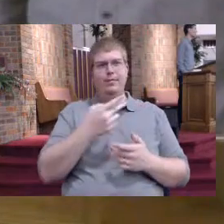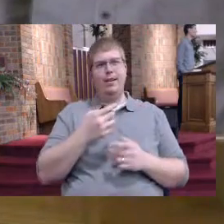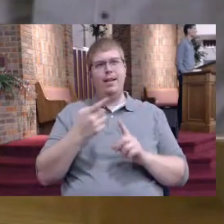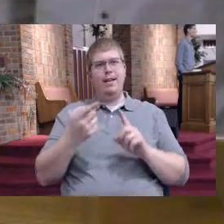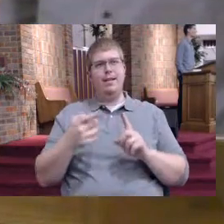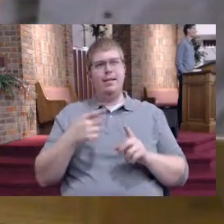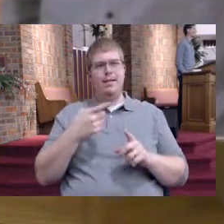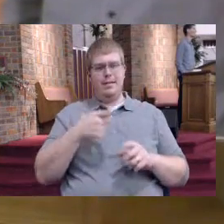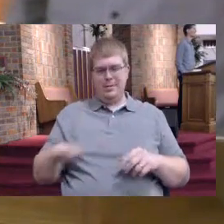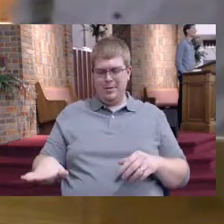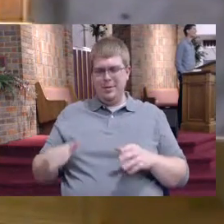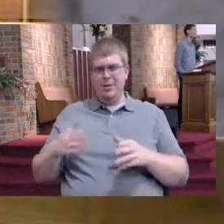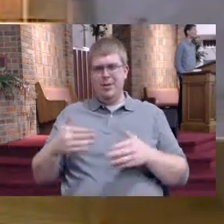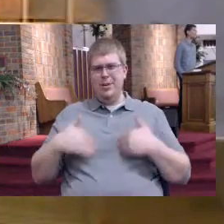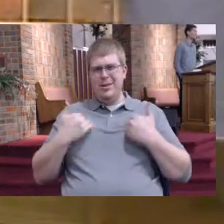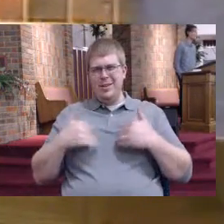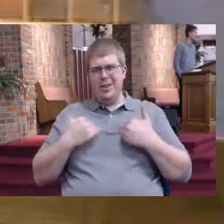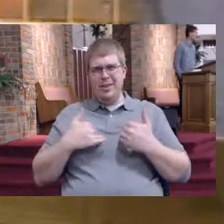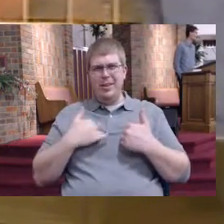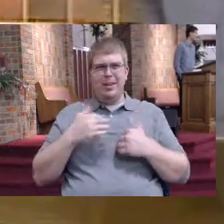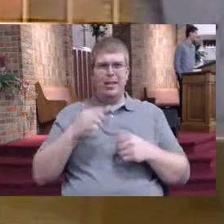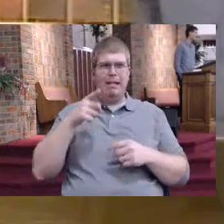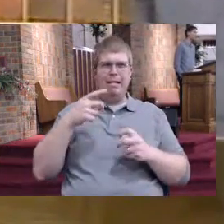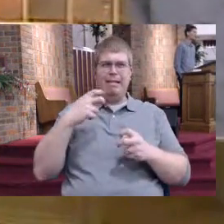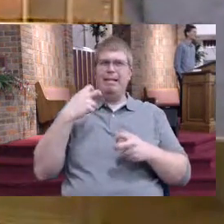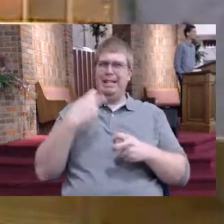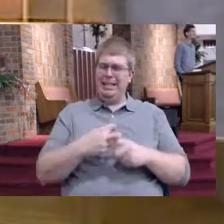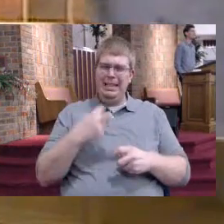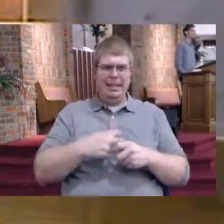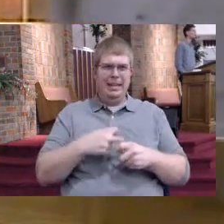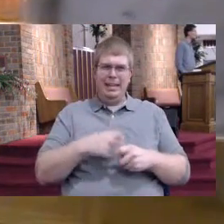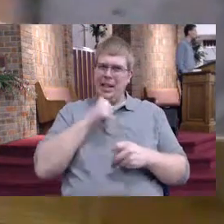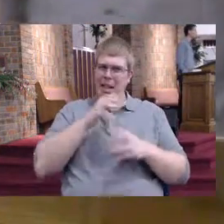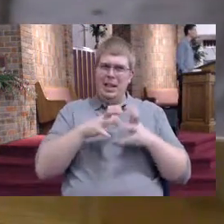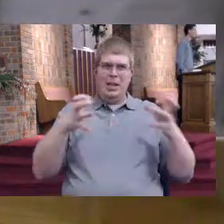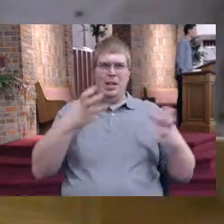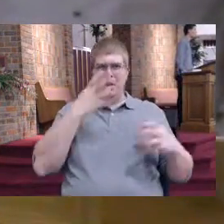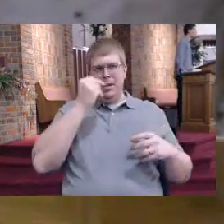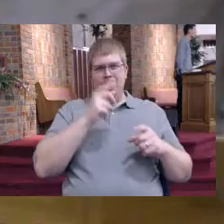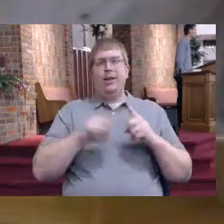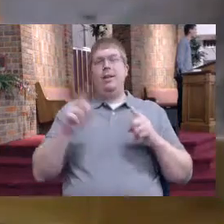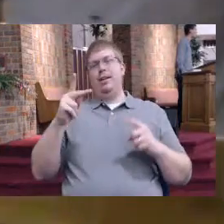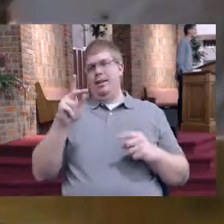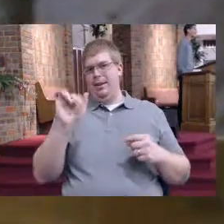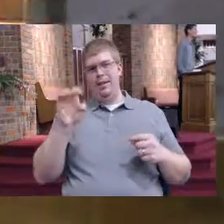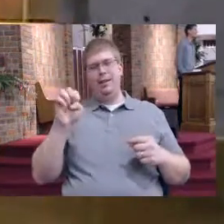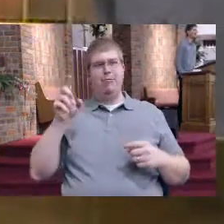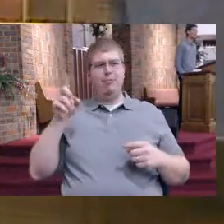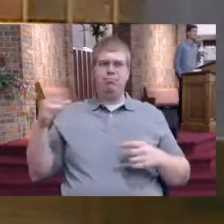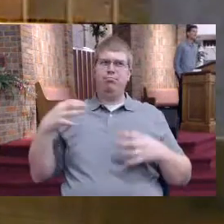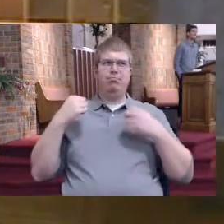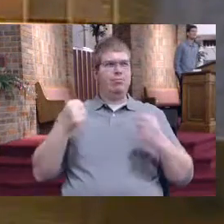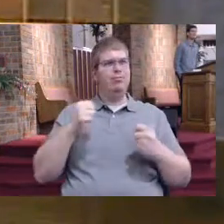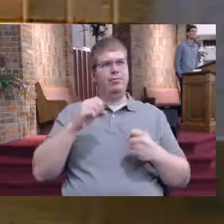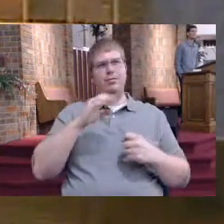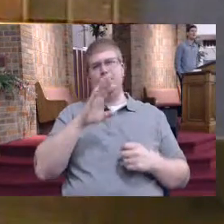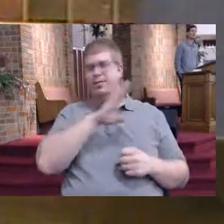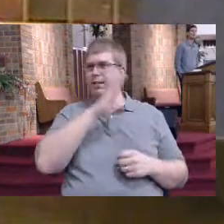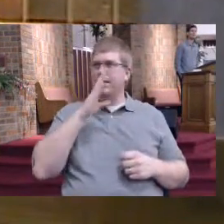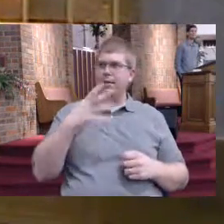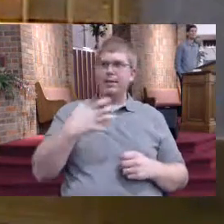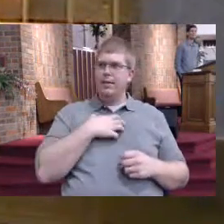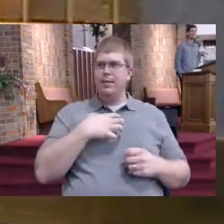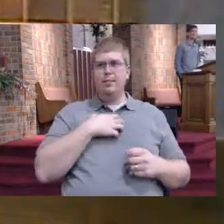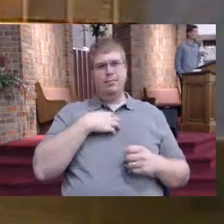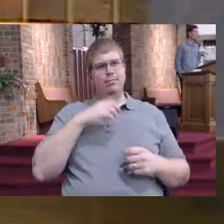are rough. There's not a lot of sleep going on. But Katie was just a trooper. Never complained. Was always